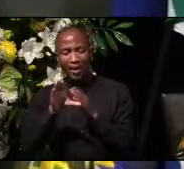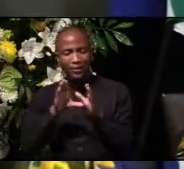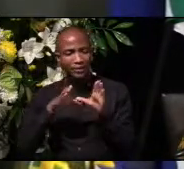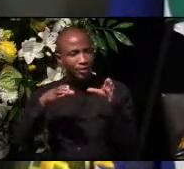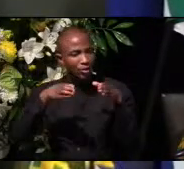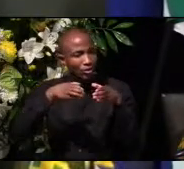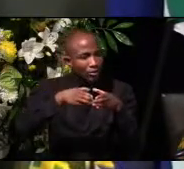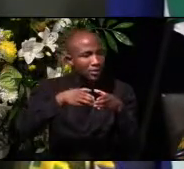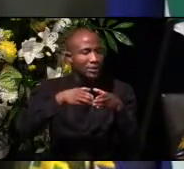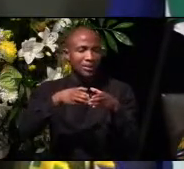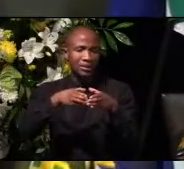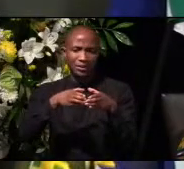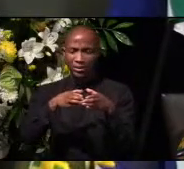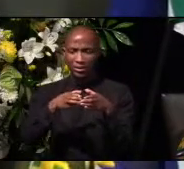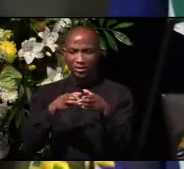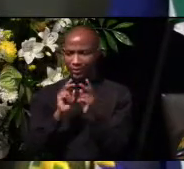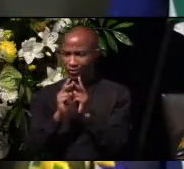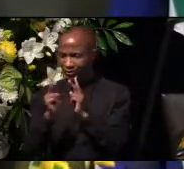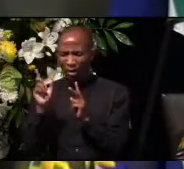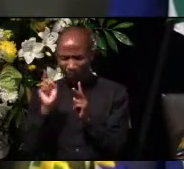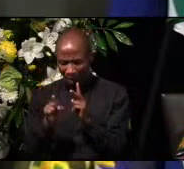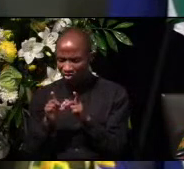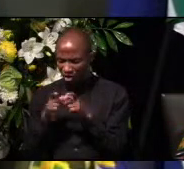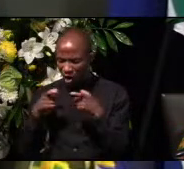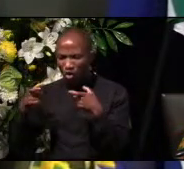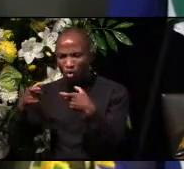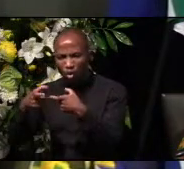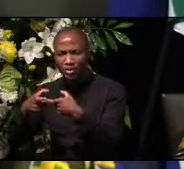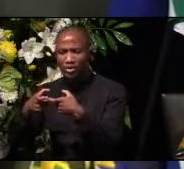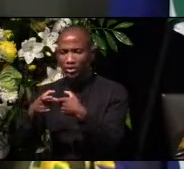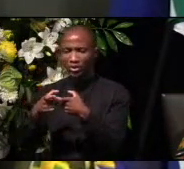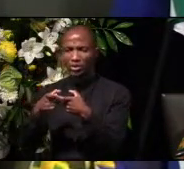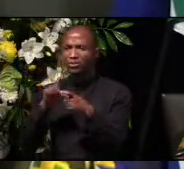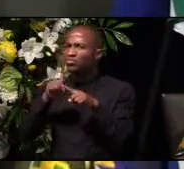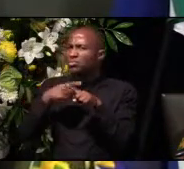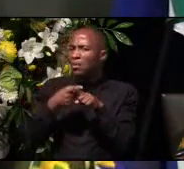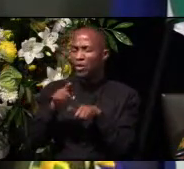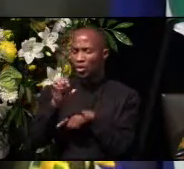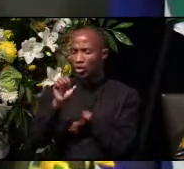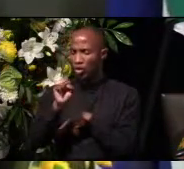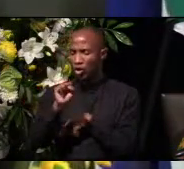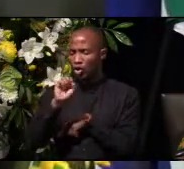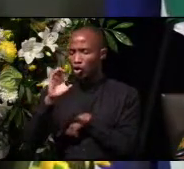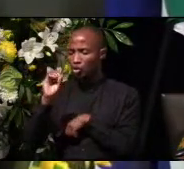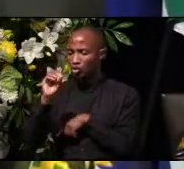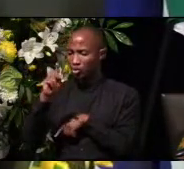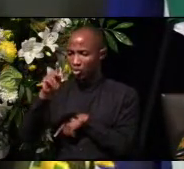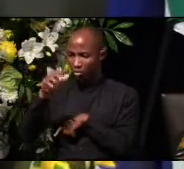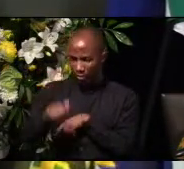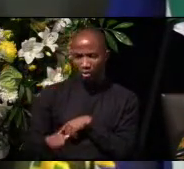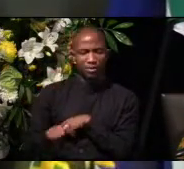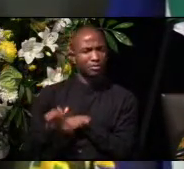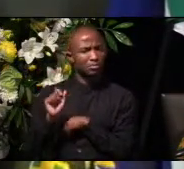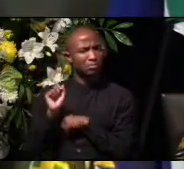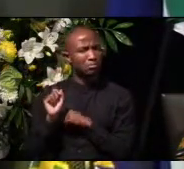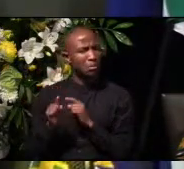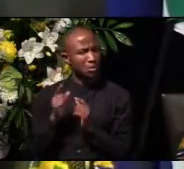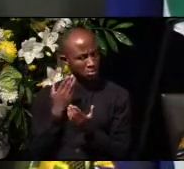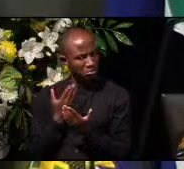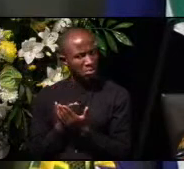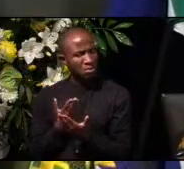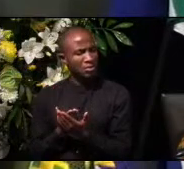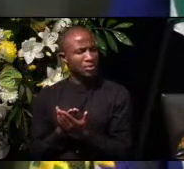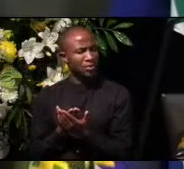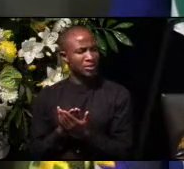local government there's all sorts of committees there's Scorpio and so on again if the formalities of it is sometimes